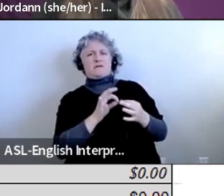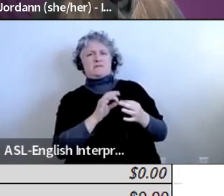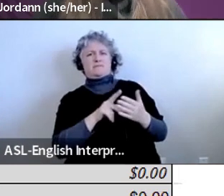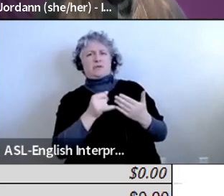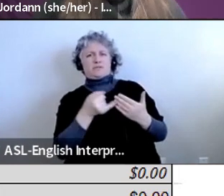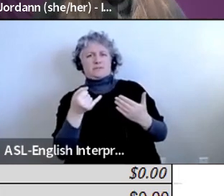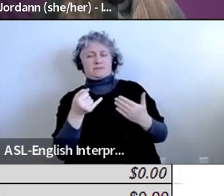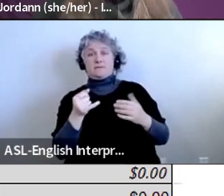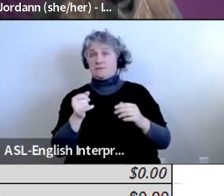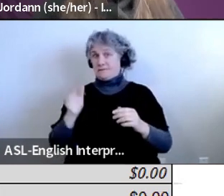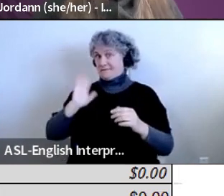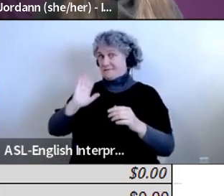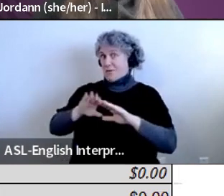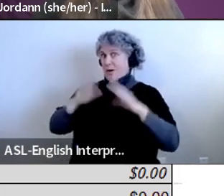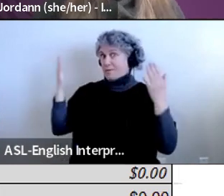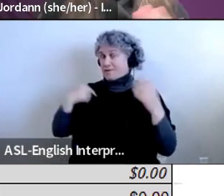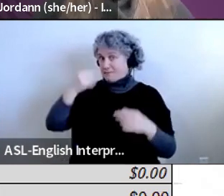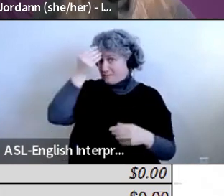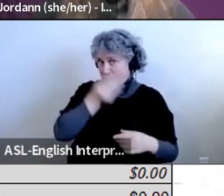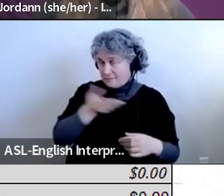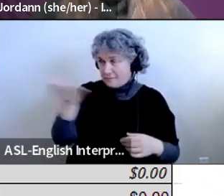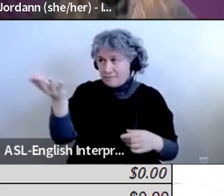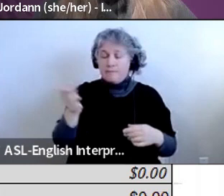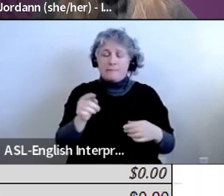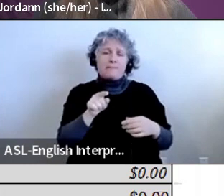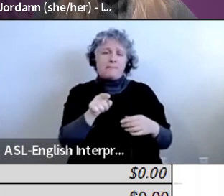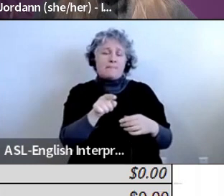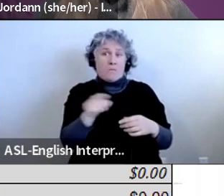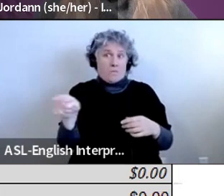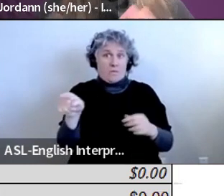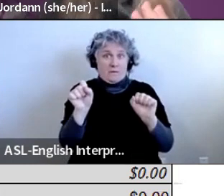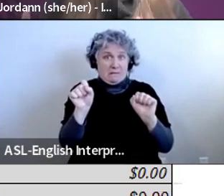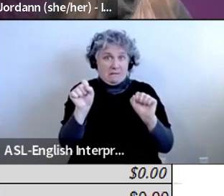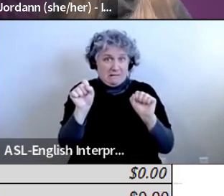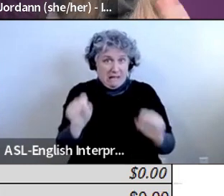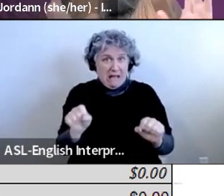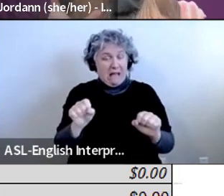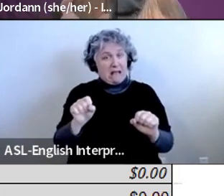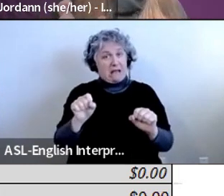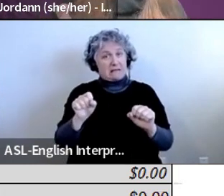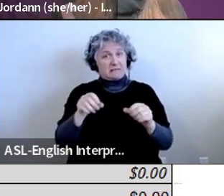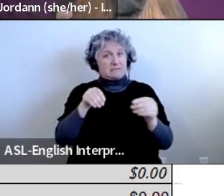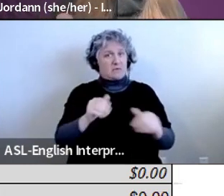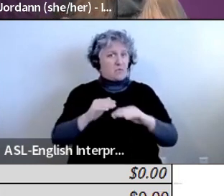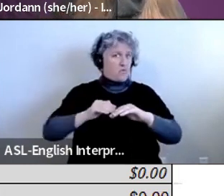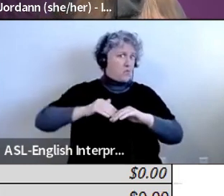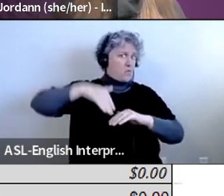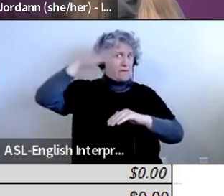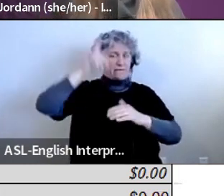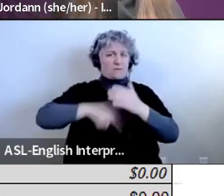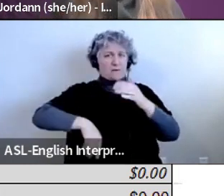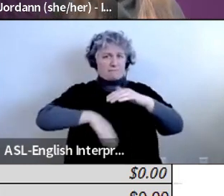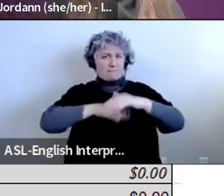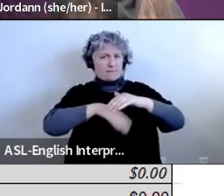the beginning of the session today, I mentioned that you are able to go up over and above the maximum project spend, and